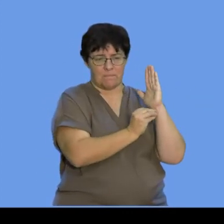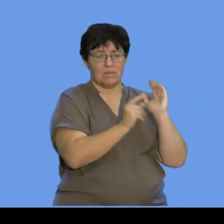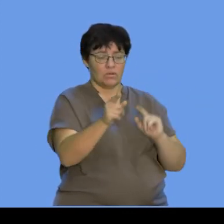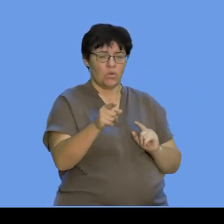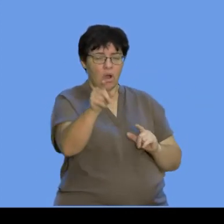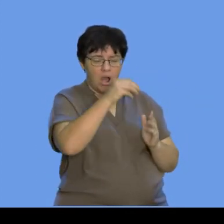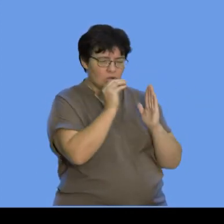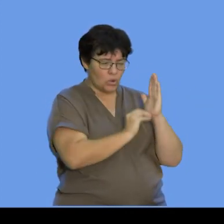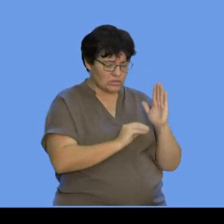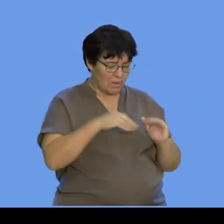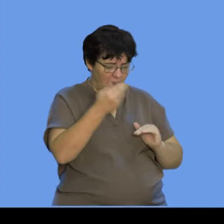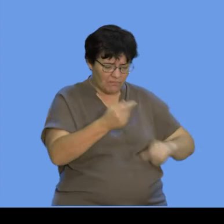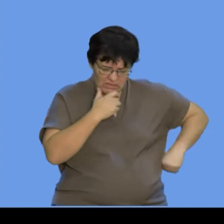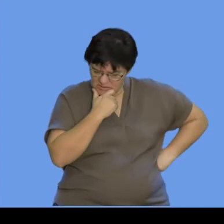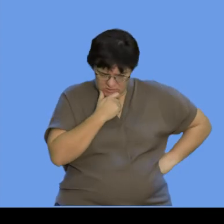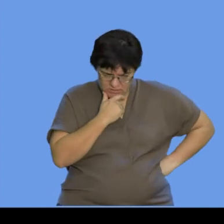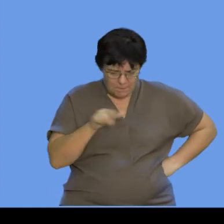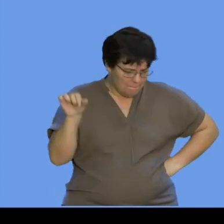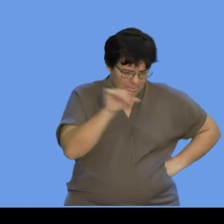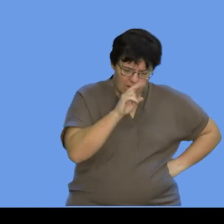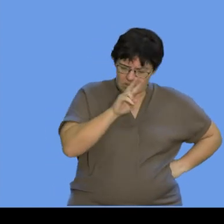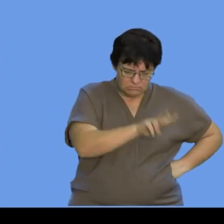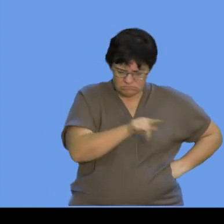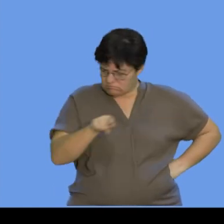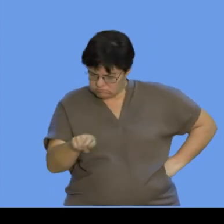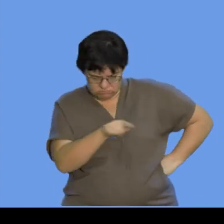it down. Just write all of them down, and then after that,